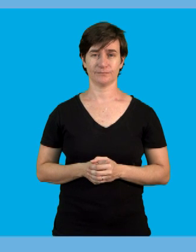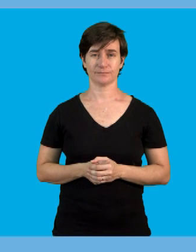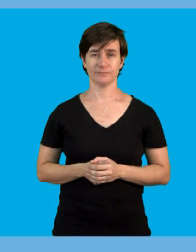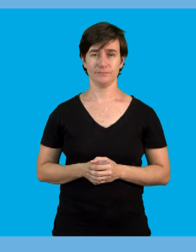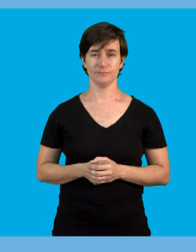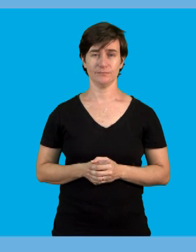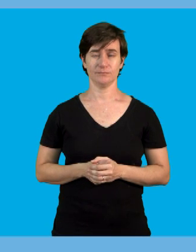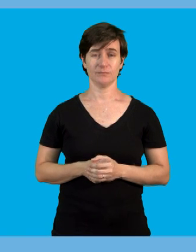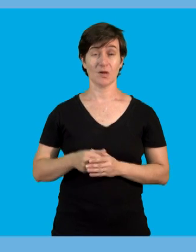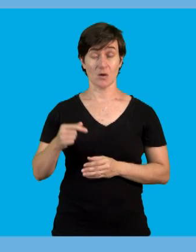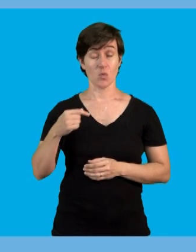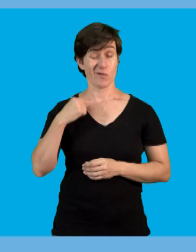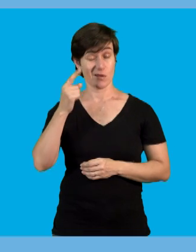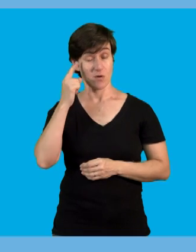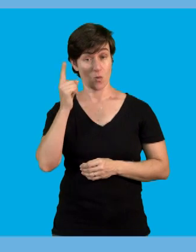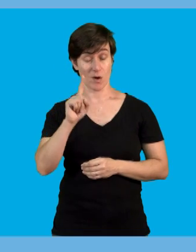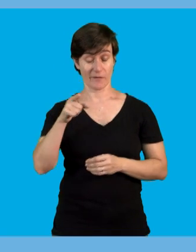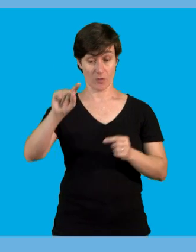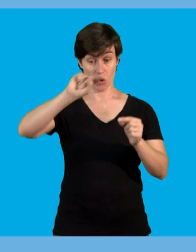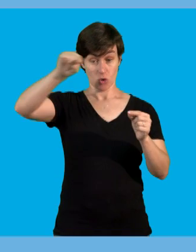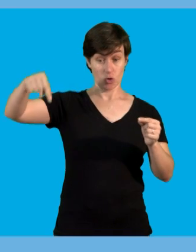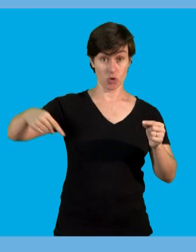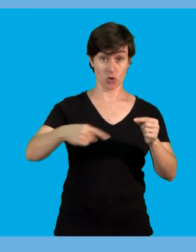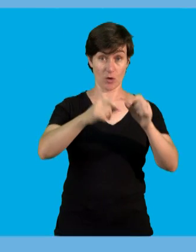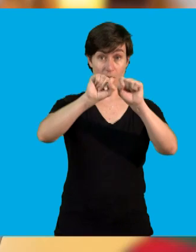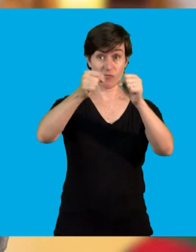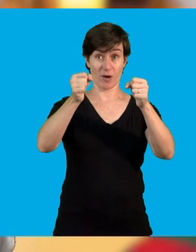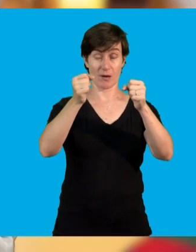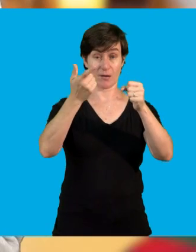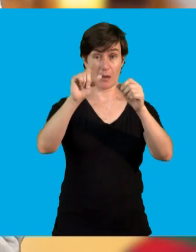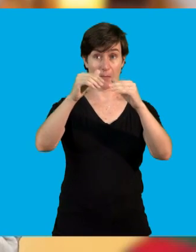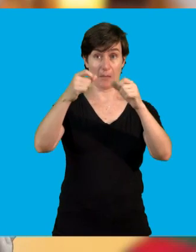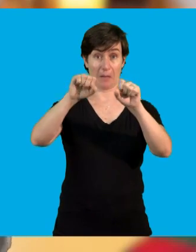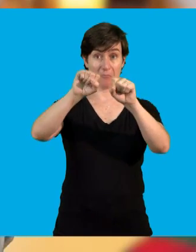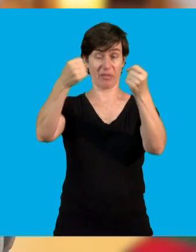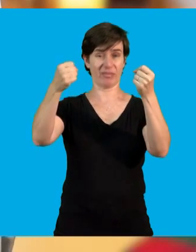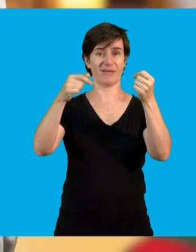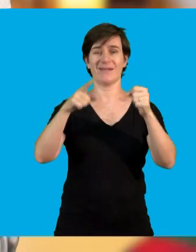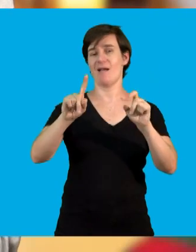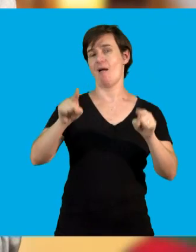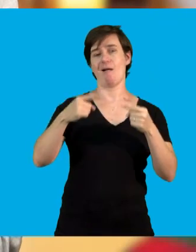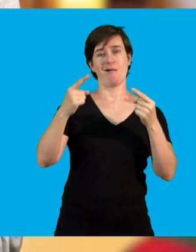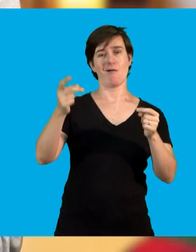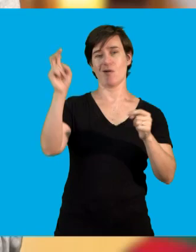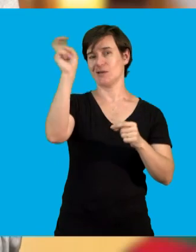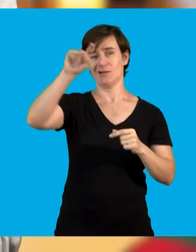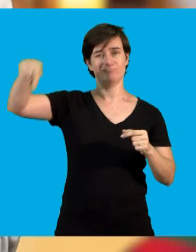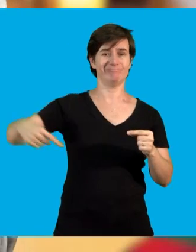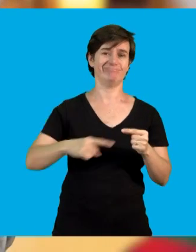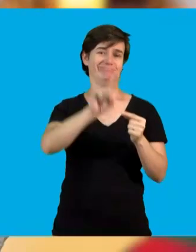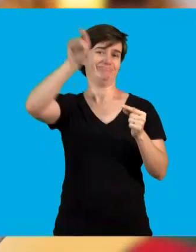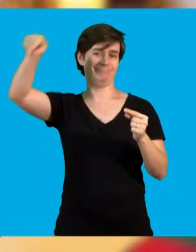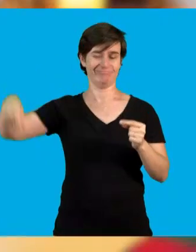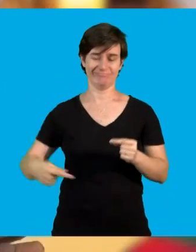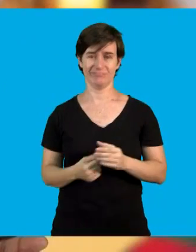Therefore opening the circuit. And we do know that once the circuit is opened, there won't be any current flow because there is going to be a